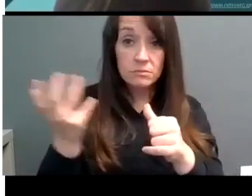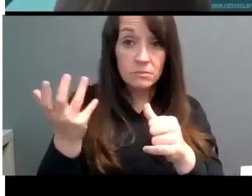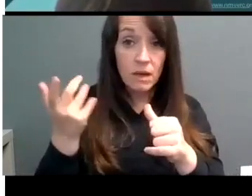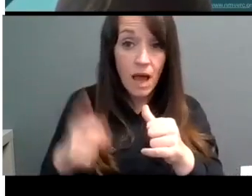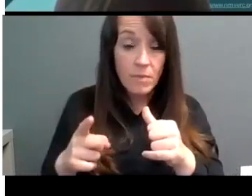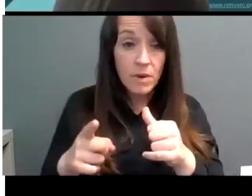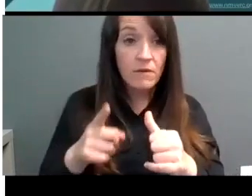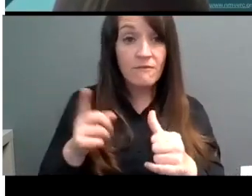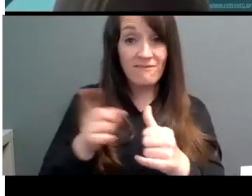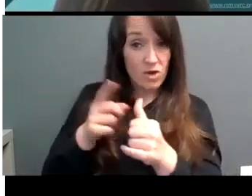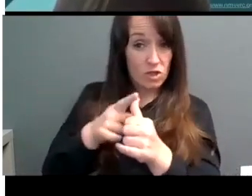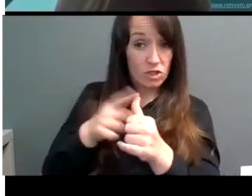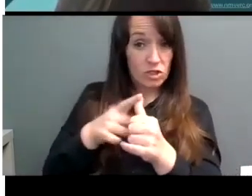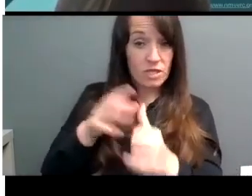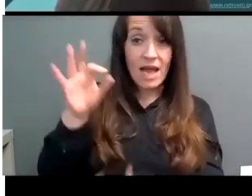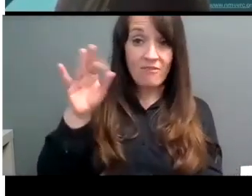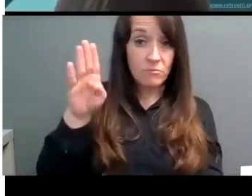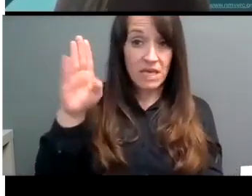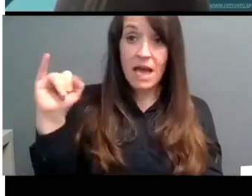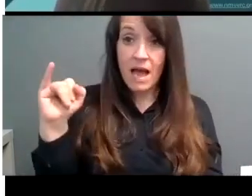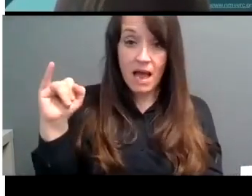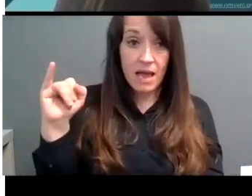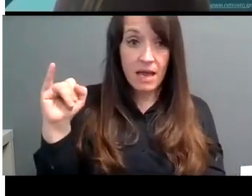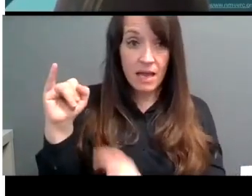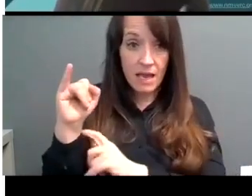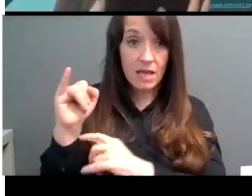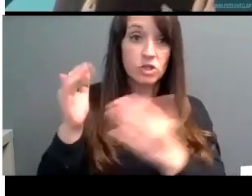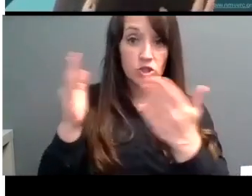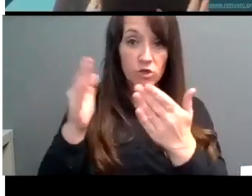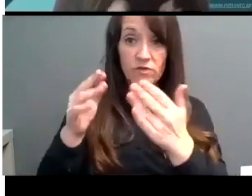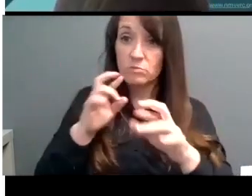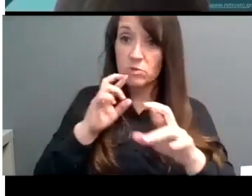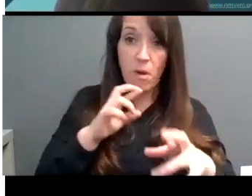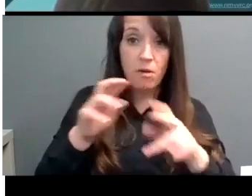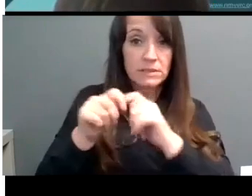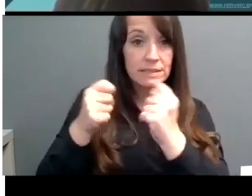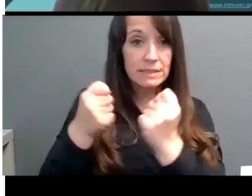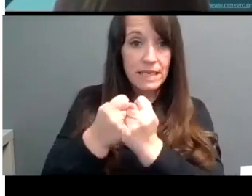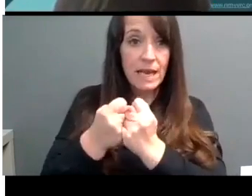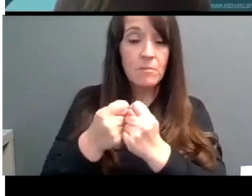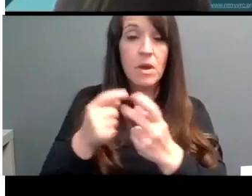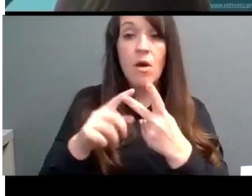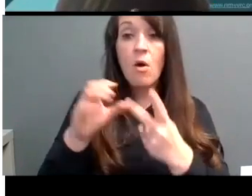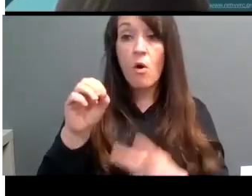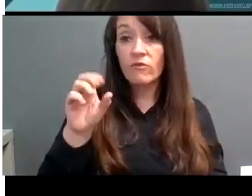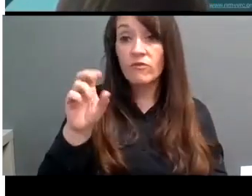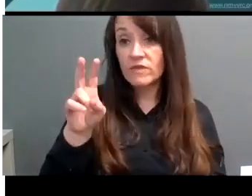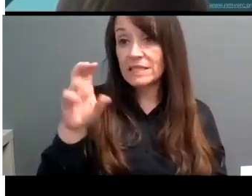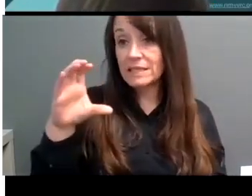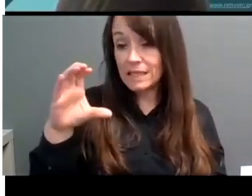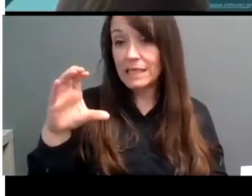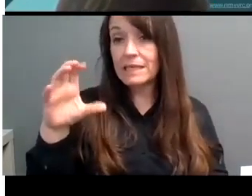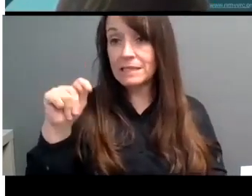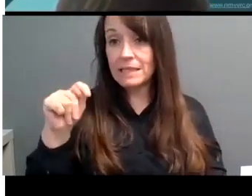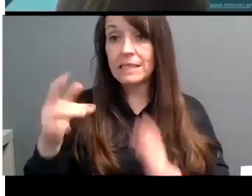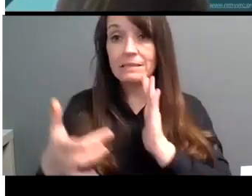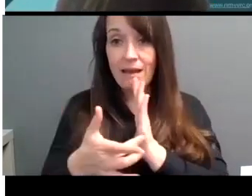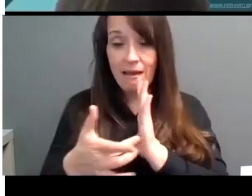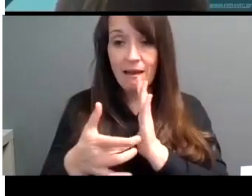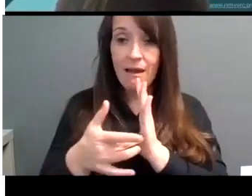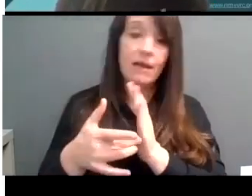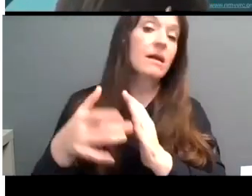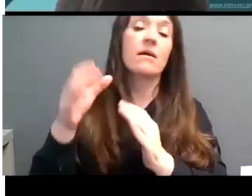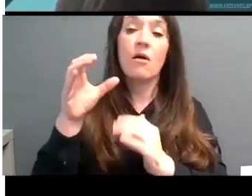the FBI's National Victim Services Response Team comes in. OVC TTAC, which is the Officer Victims of Crime Training and